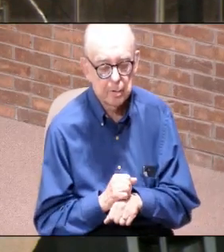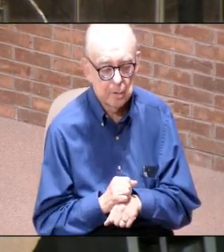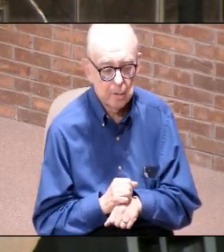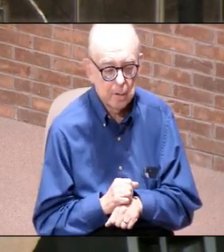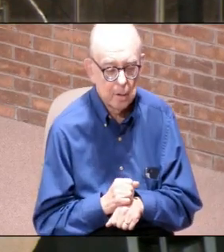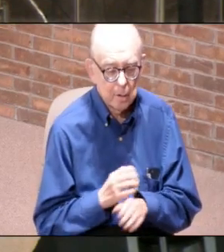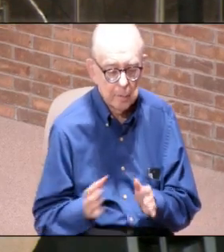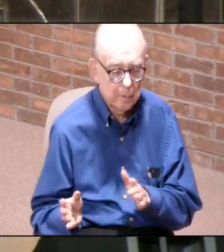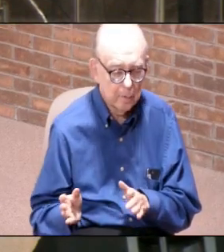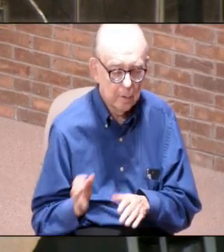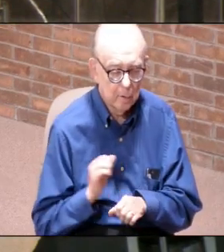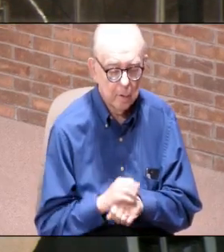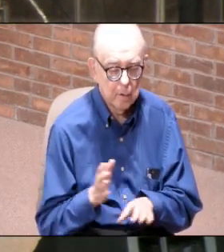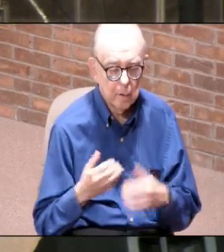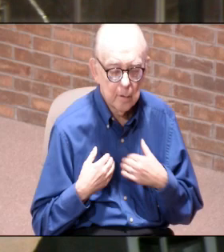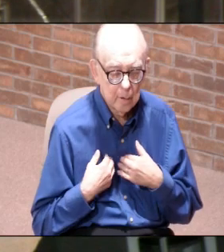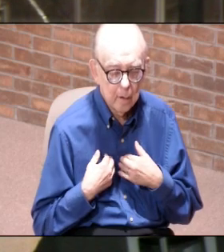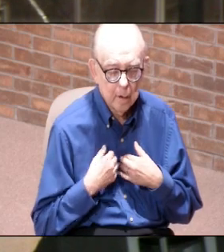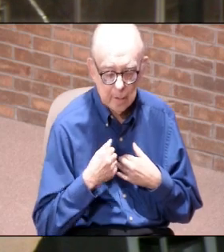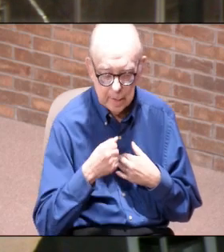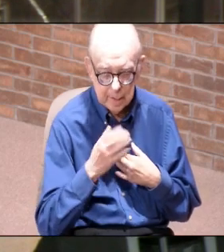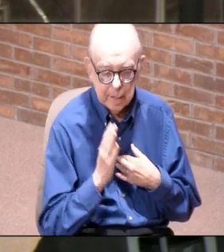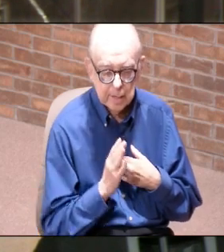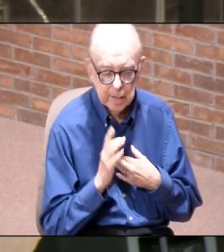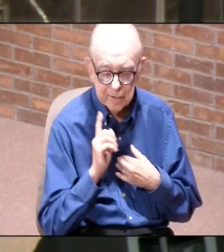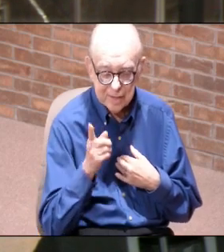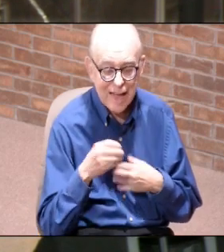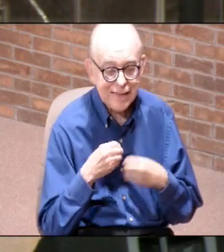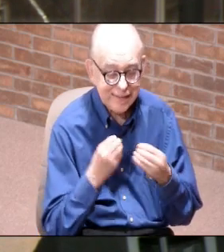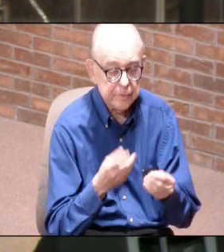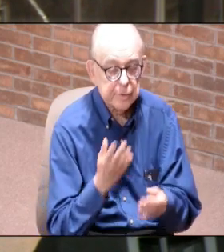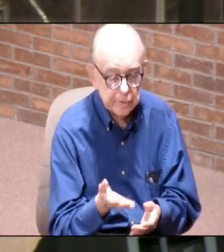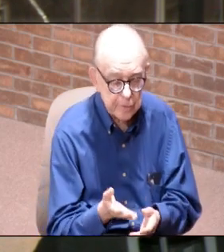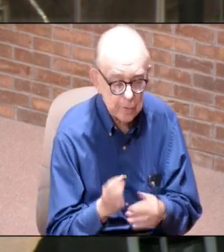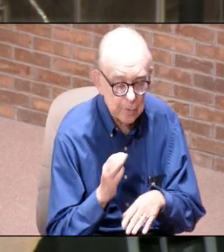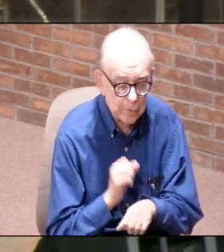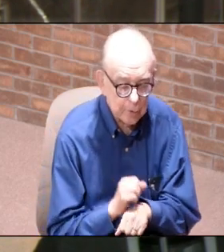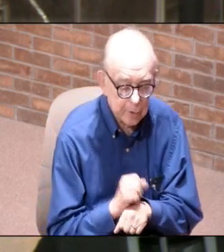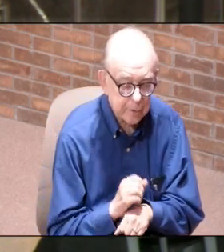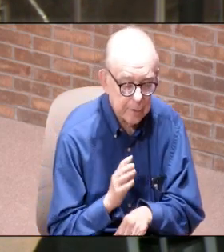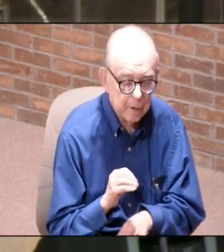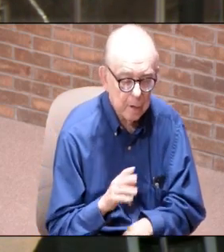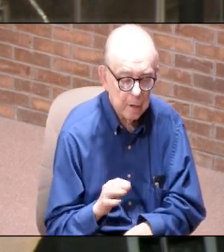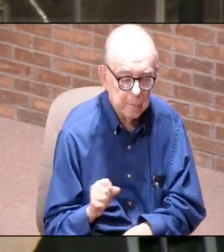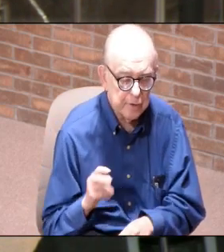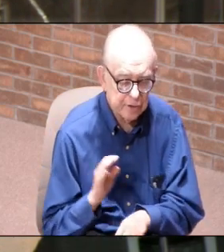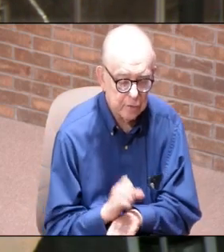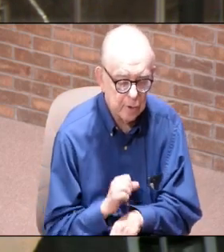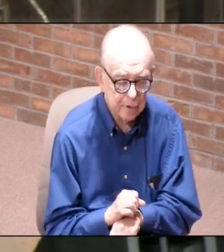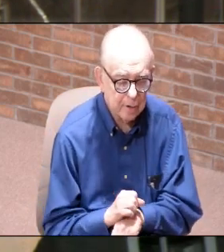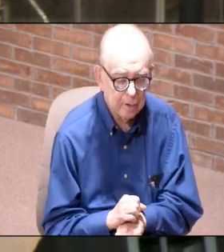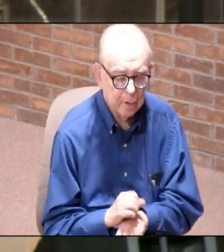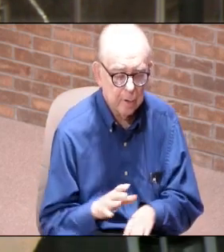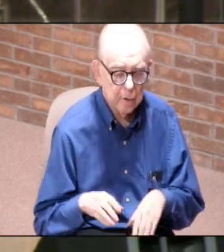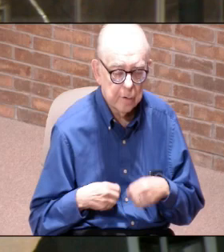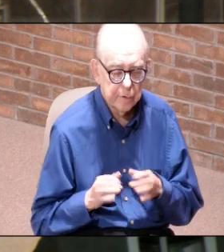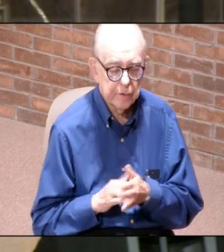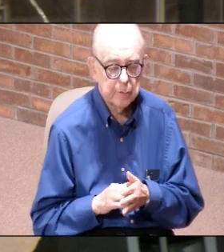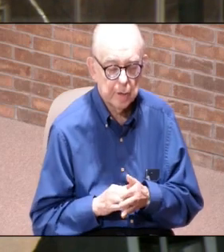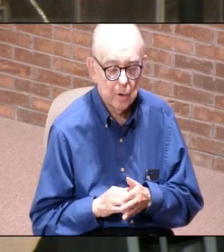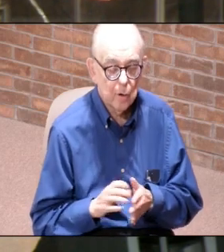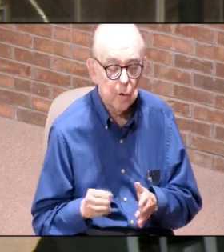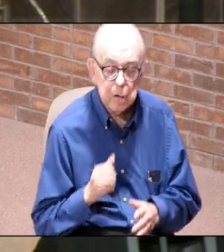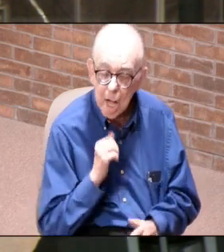say to you that the mission that you have is God-given. And so the question is, do you accept it or do you